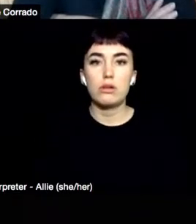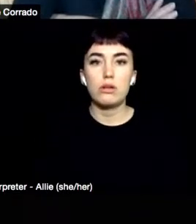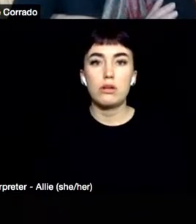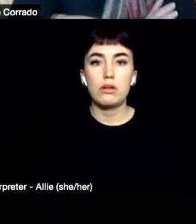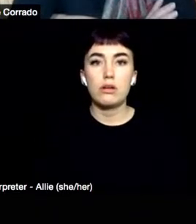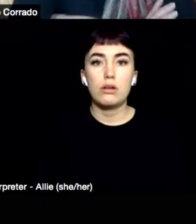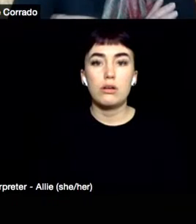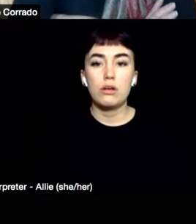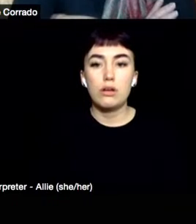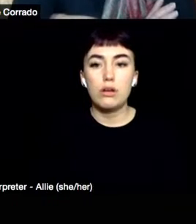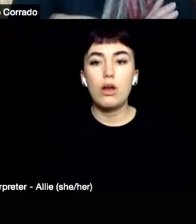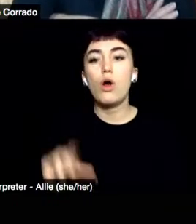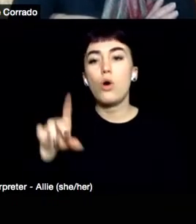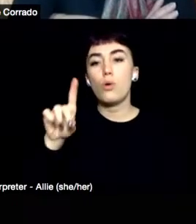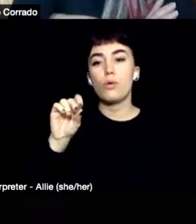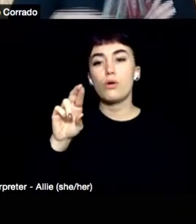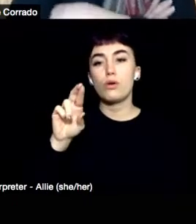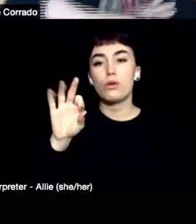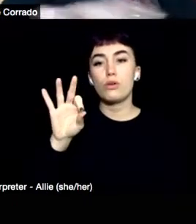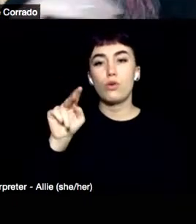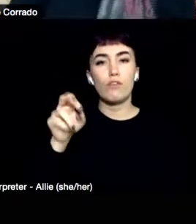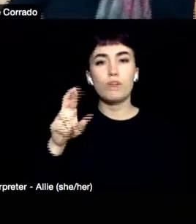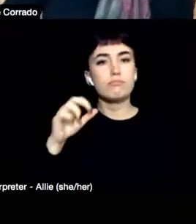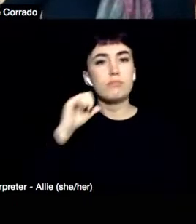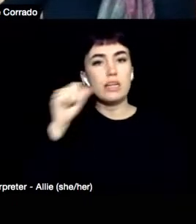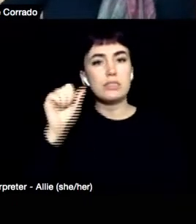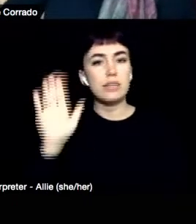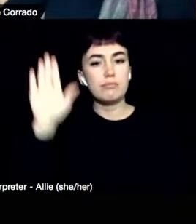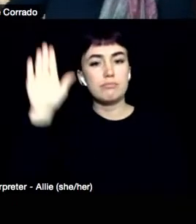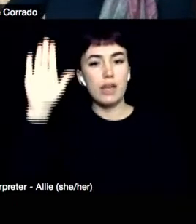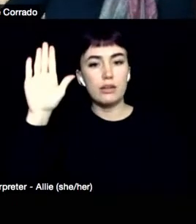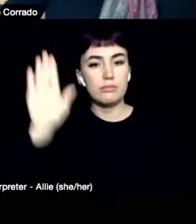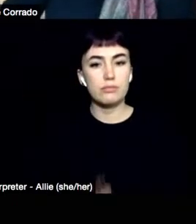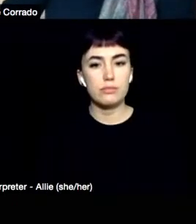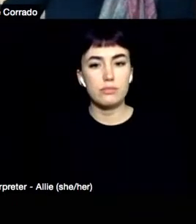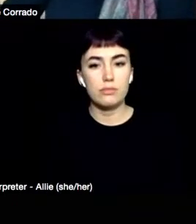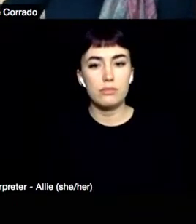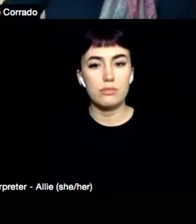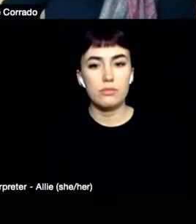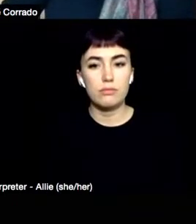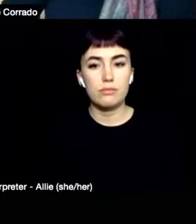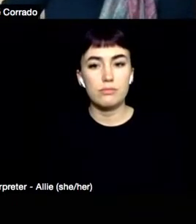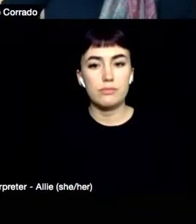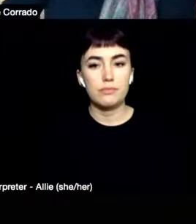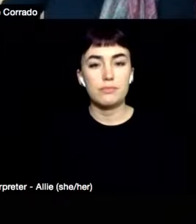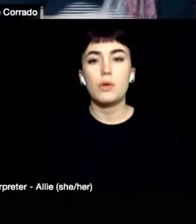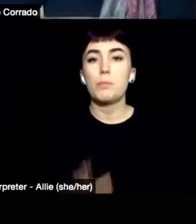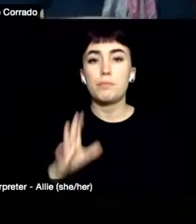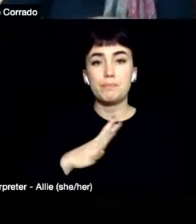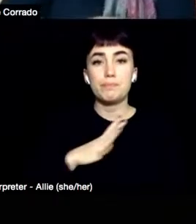Mr. I'm Dorsey? sorry, I had my hand up. You did not? Okay. Yeah.